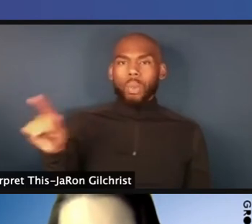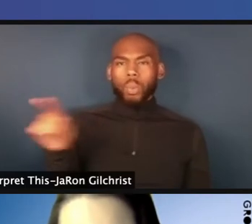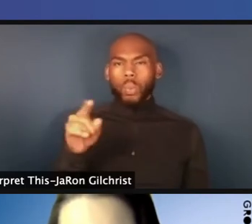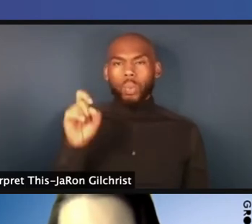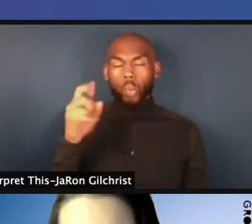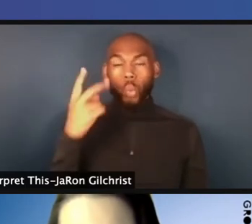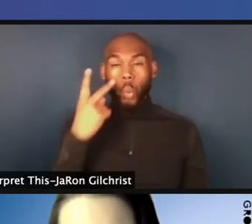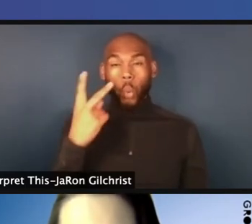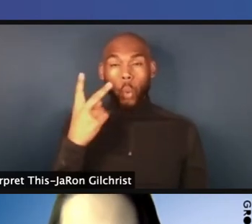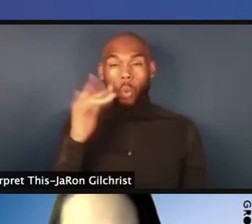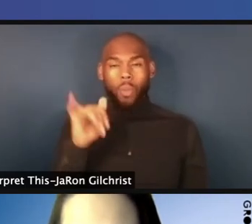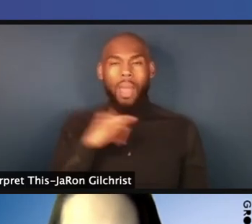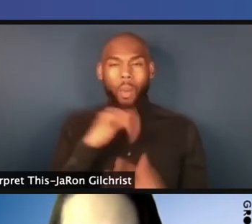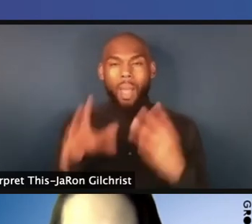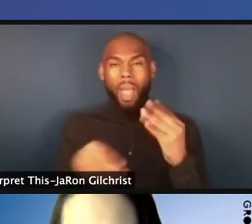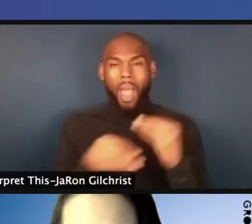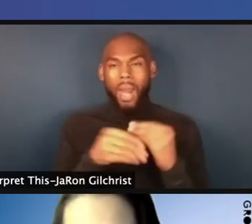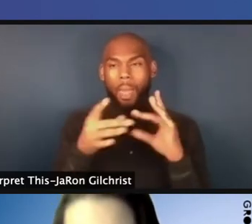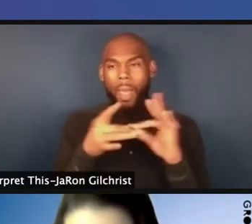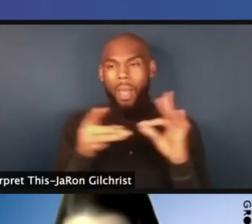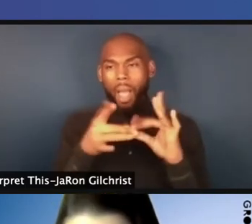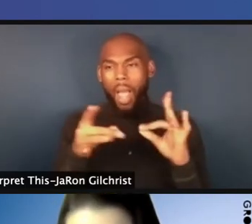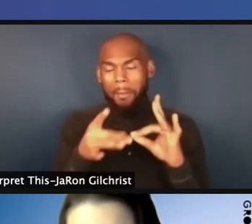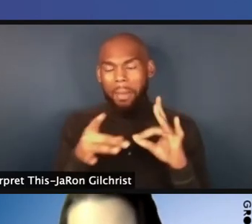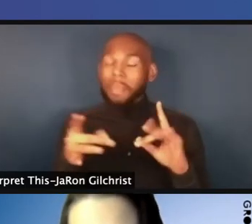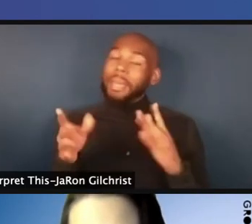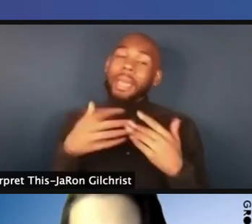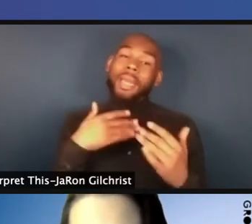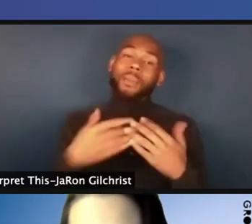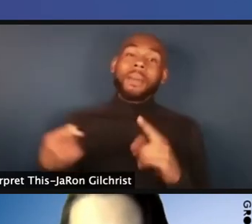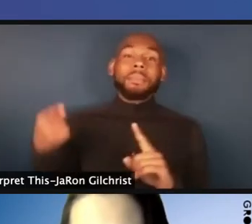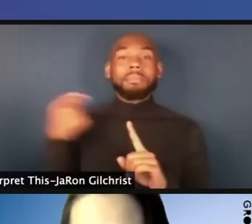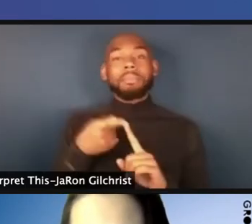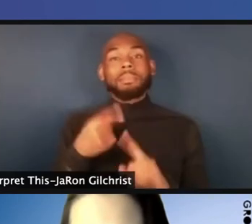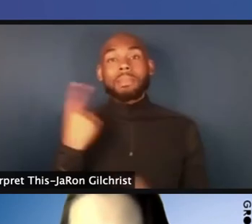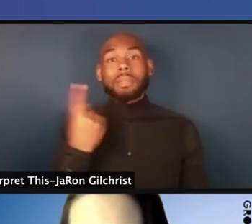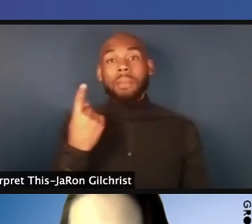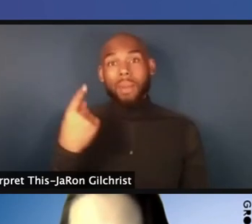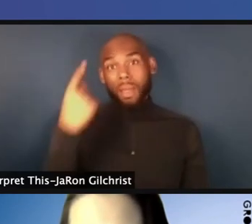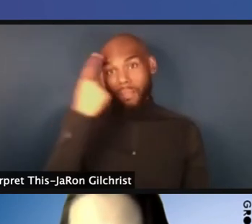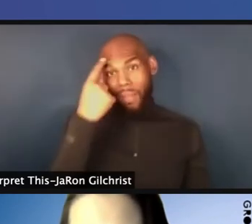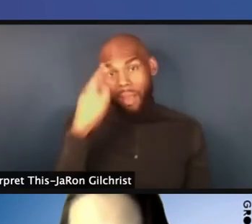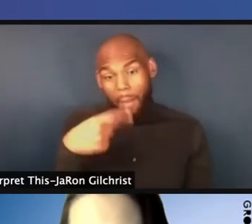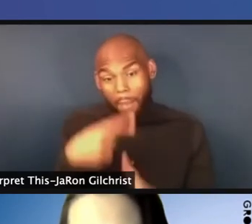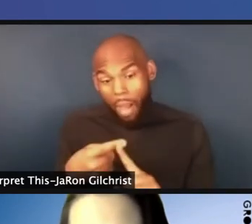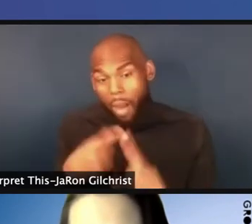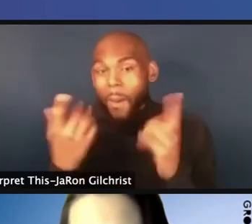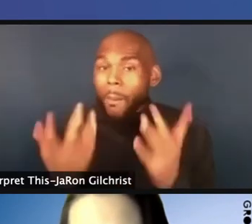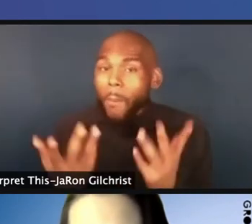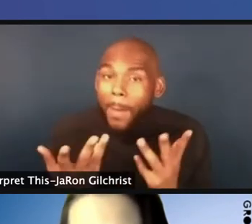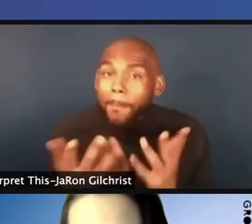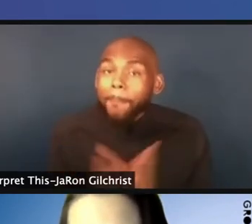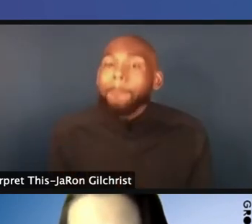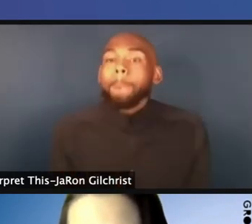you all after this. Anyway, but also something to think about too is